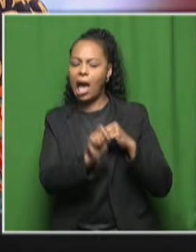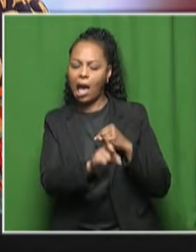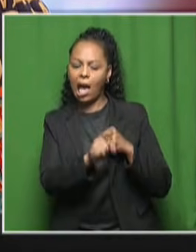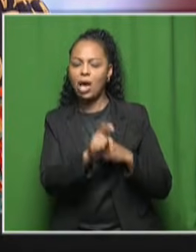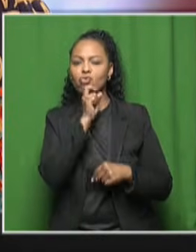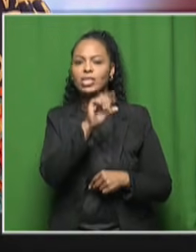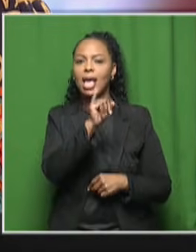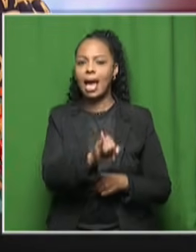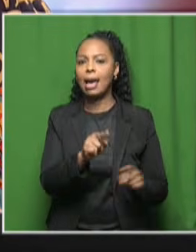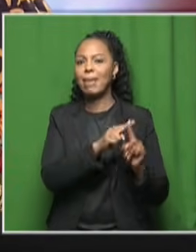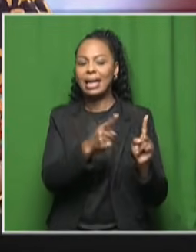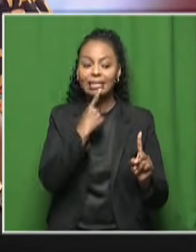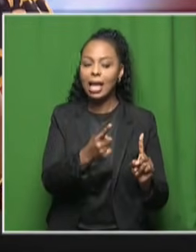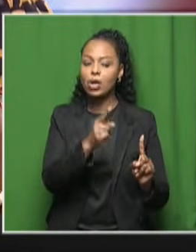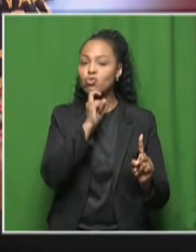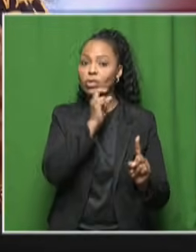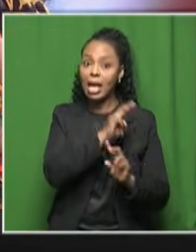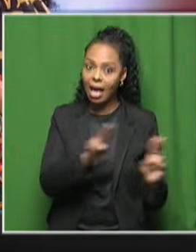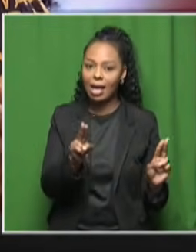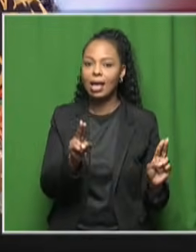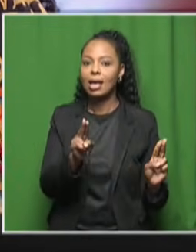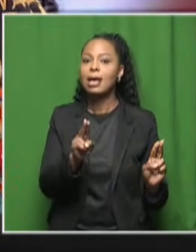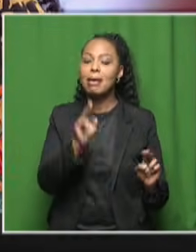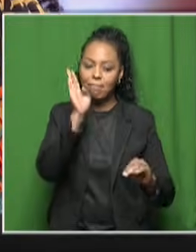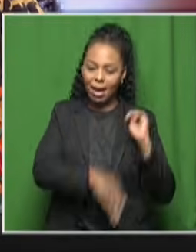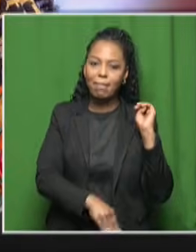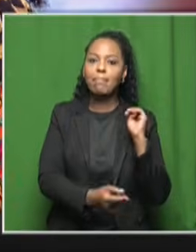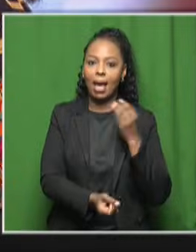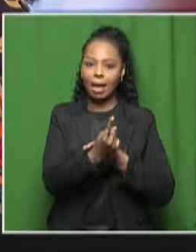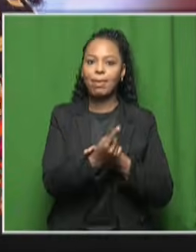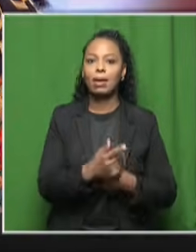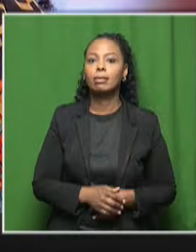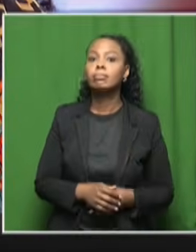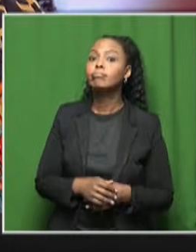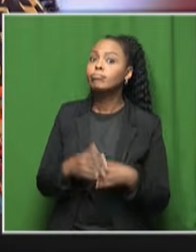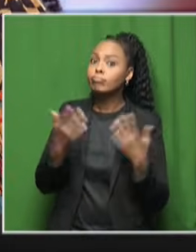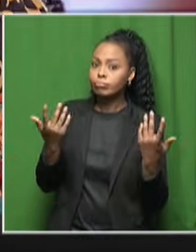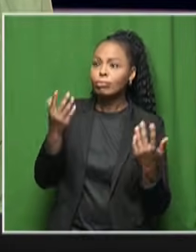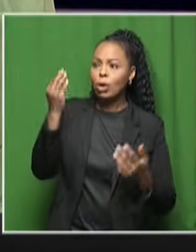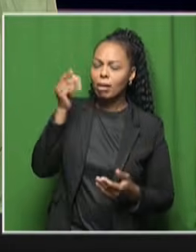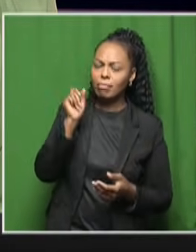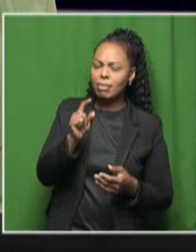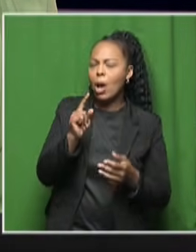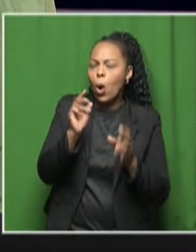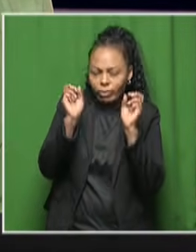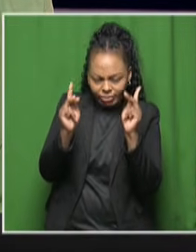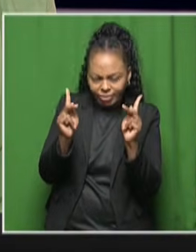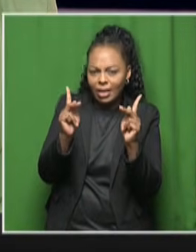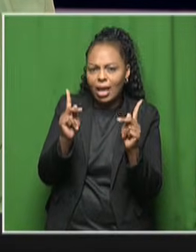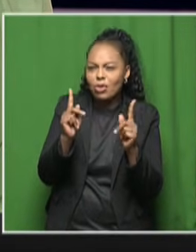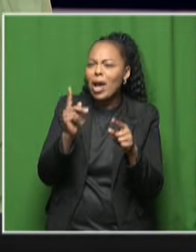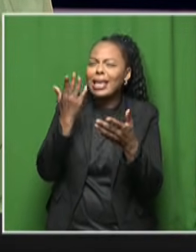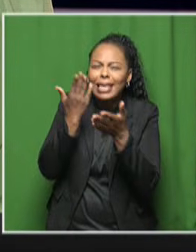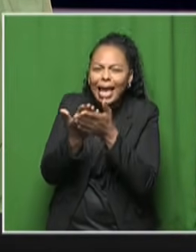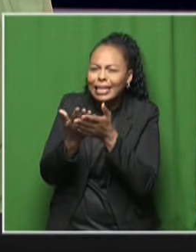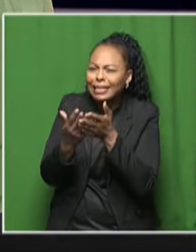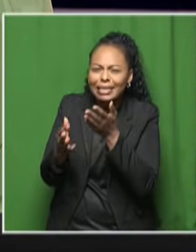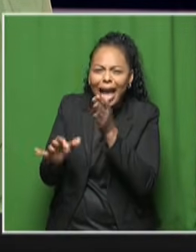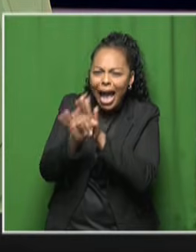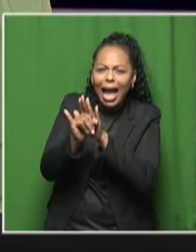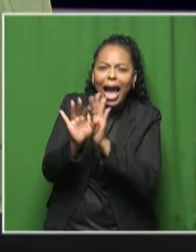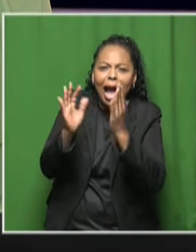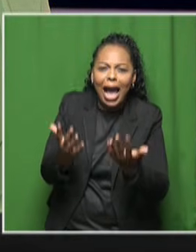mechanisms, as I've already alluded to, where they check whether AI has been. What are those mechanisms? How can you pinpoint, how can you tell